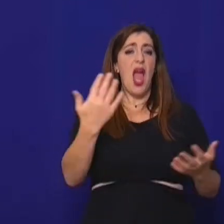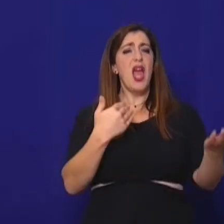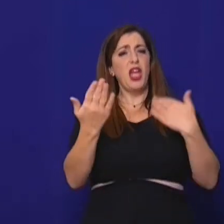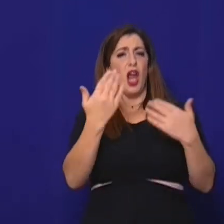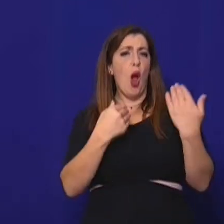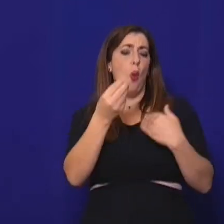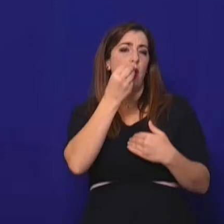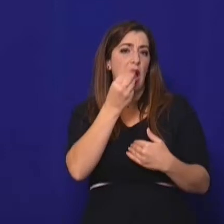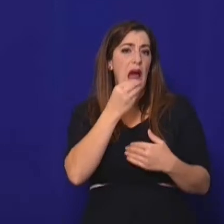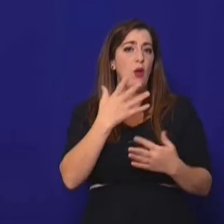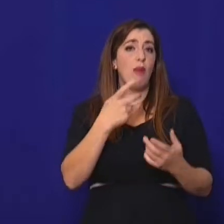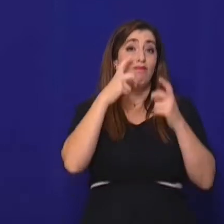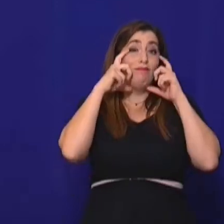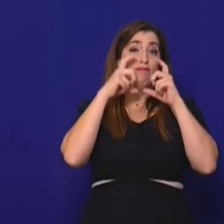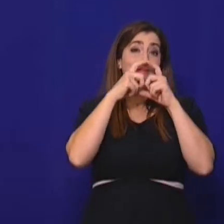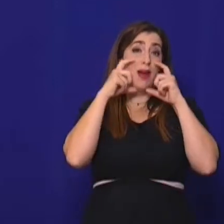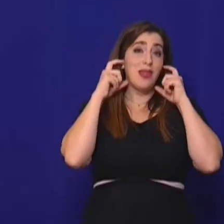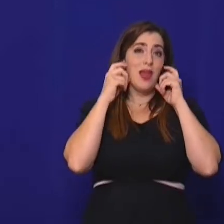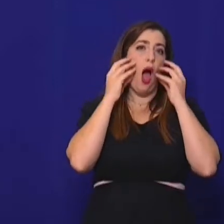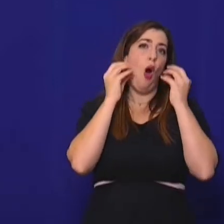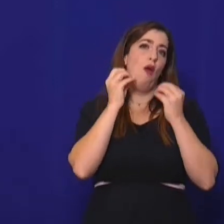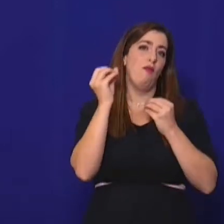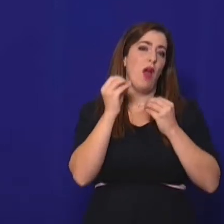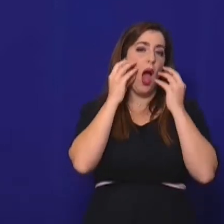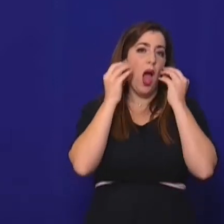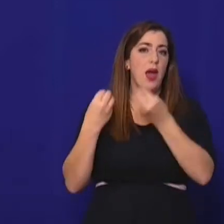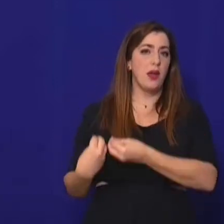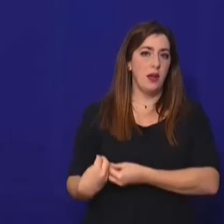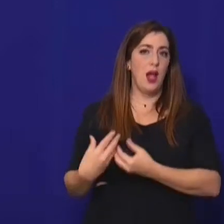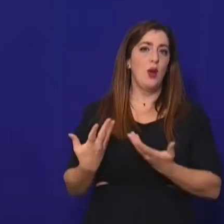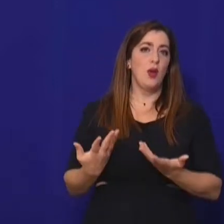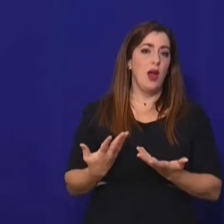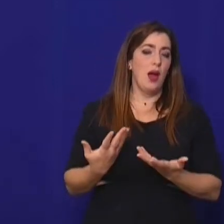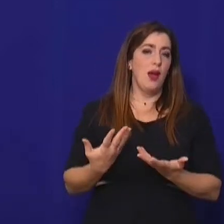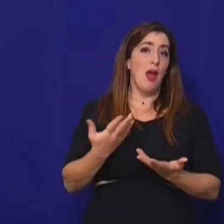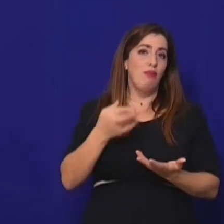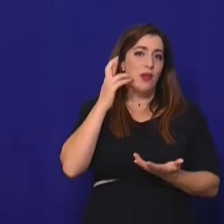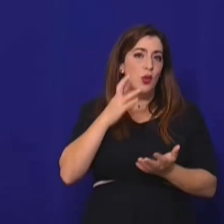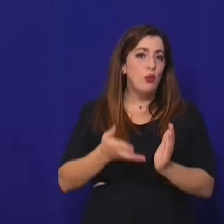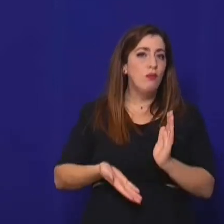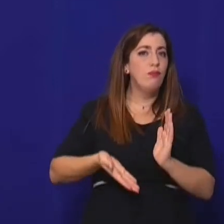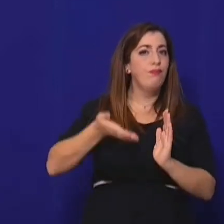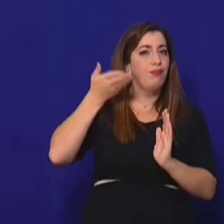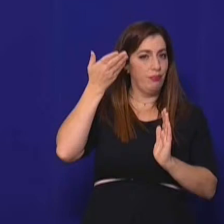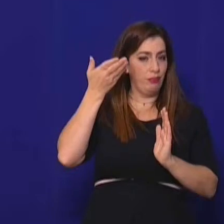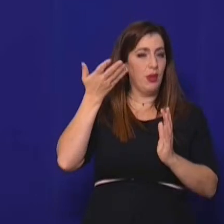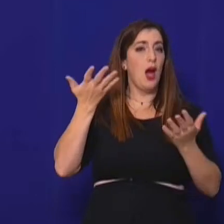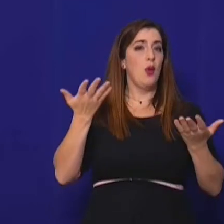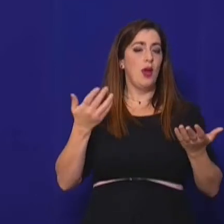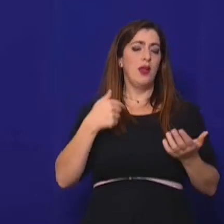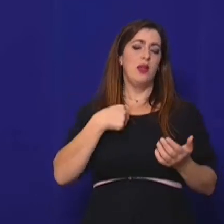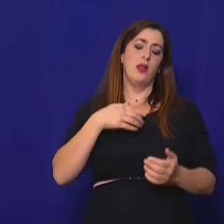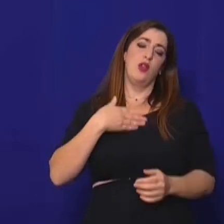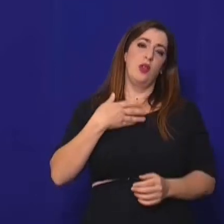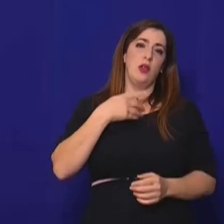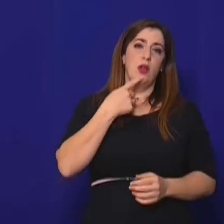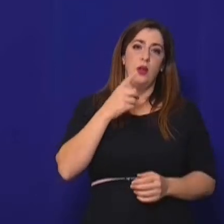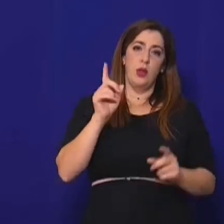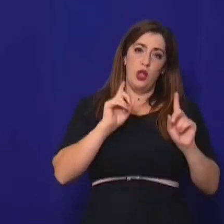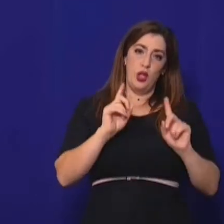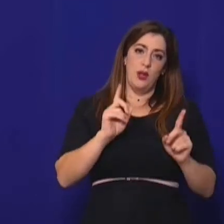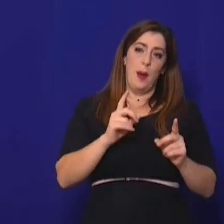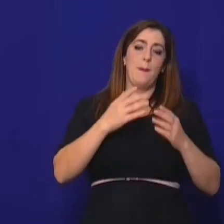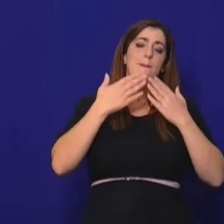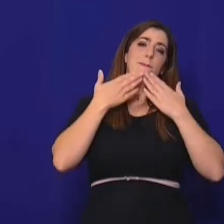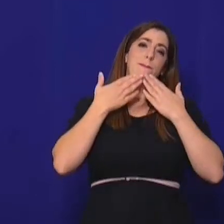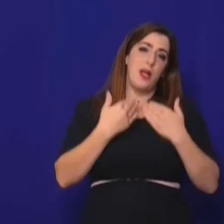l-maskri, allura l-mezzi ta' protezzjoni ma jkunux qegħdin hemmhekk u r-riskju huwa ħafna iktar. Allura huwa l-messaġġ ċar li aħna naraw kif